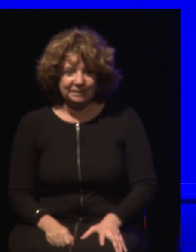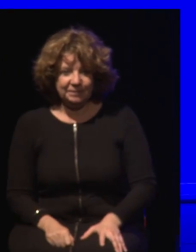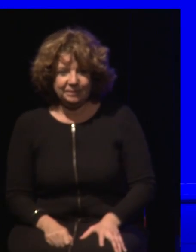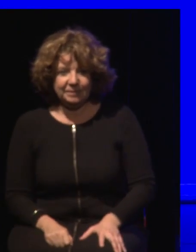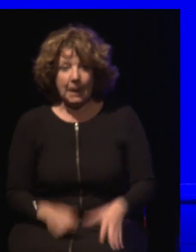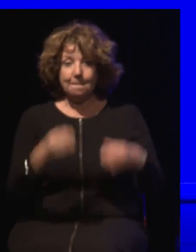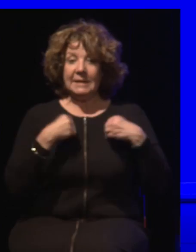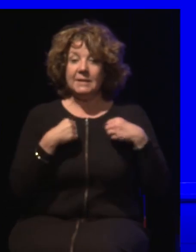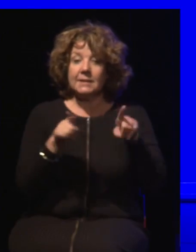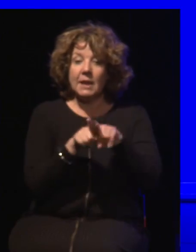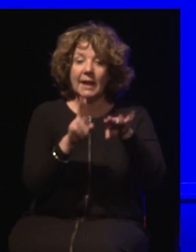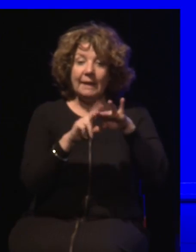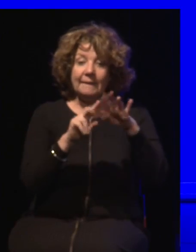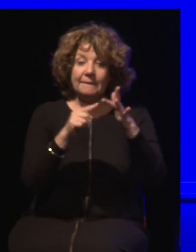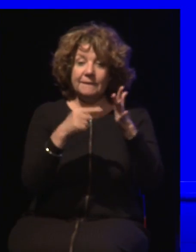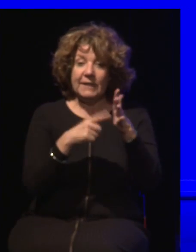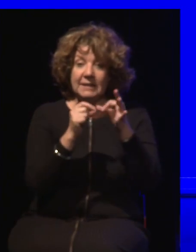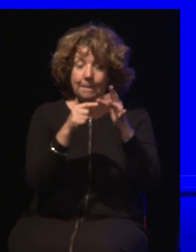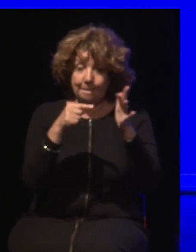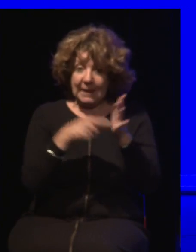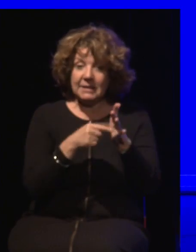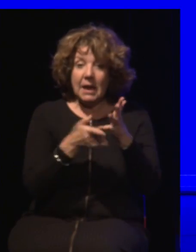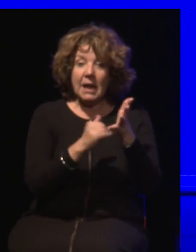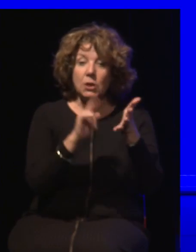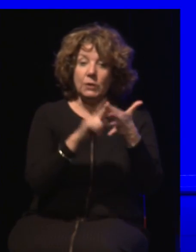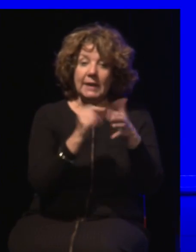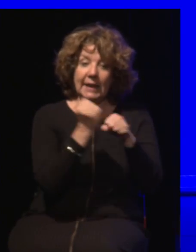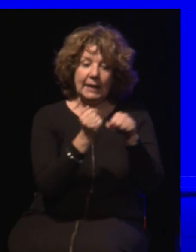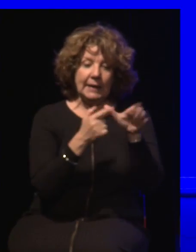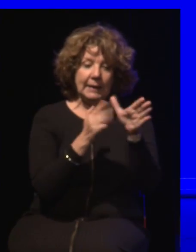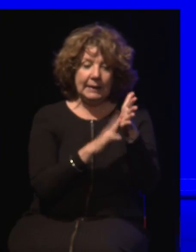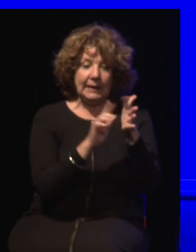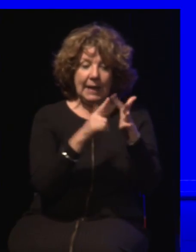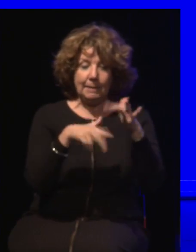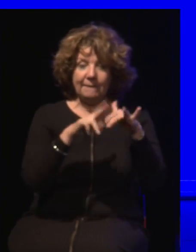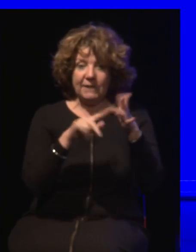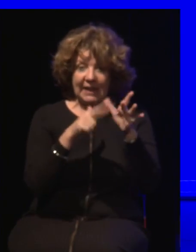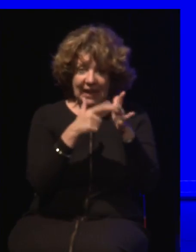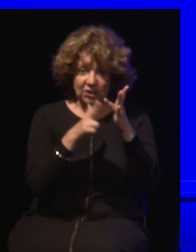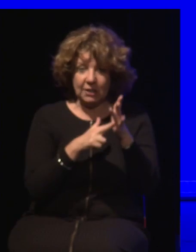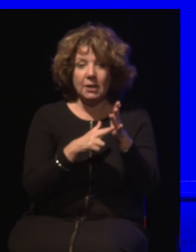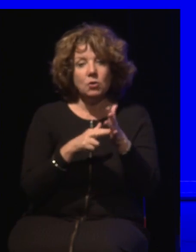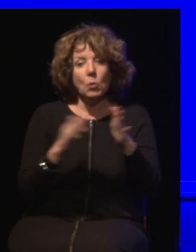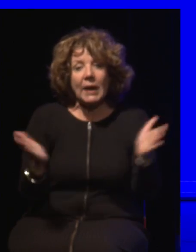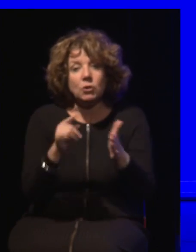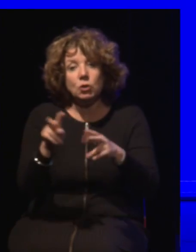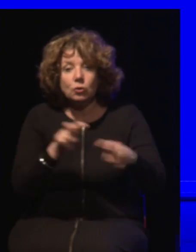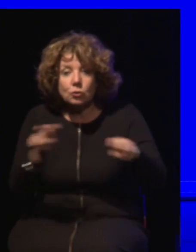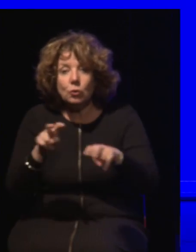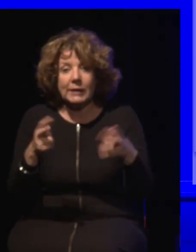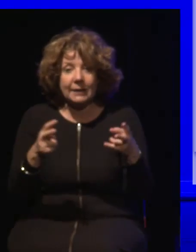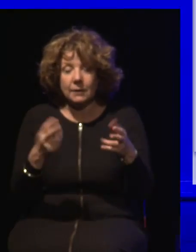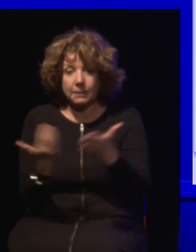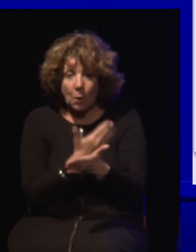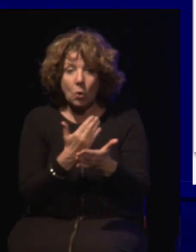Companies like Fitbit are also using elements of gamification to encourage you to exercise more. Fitbit's app tracks your